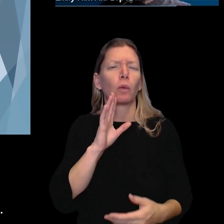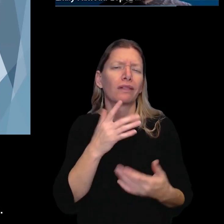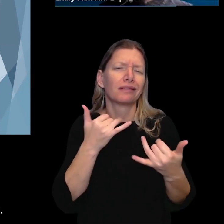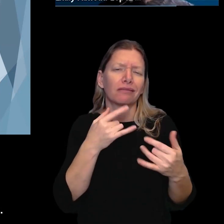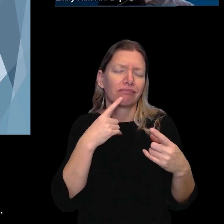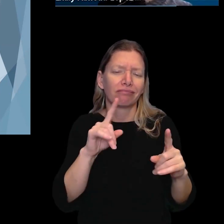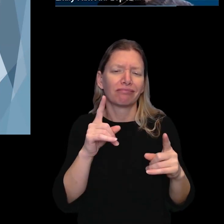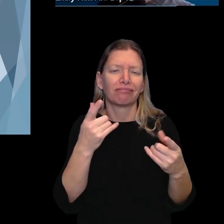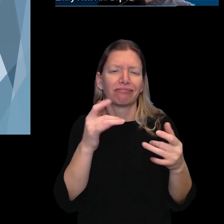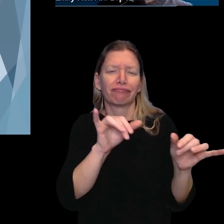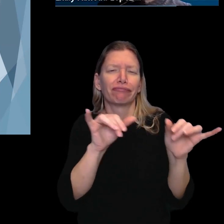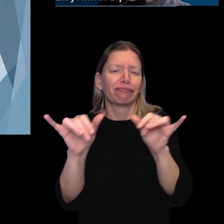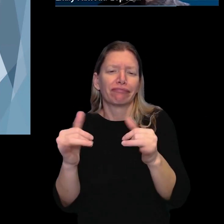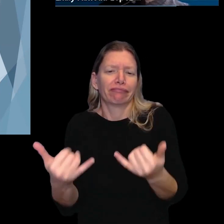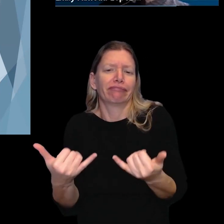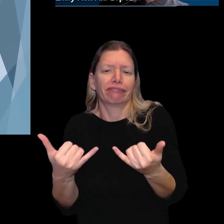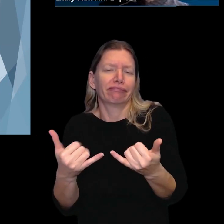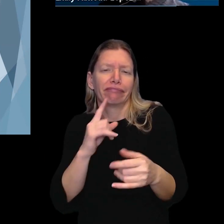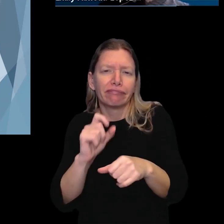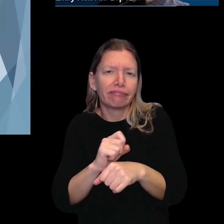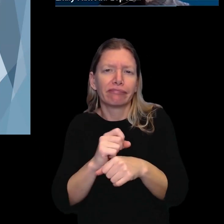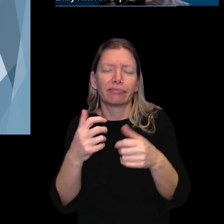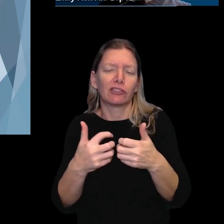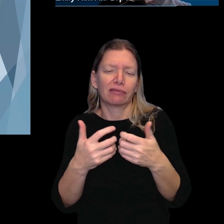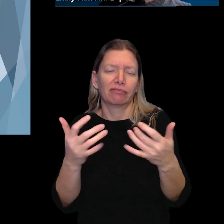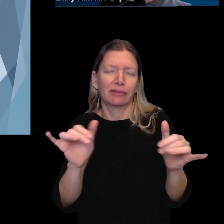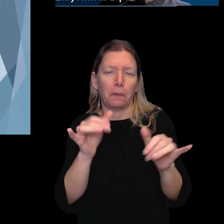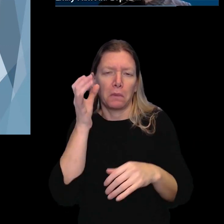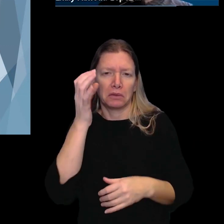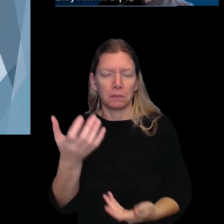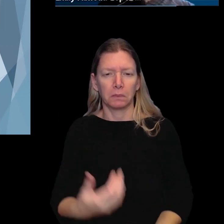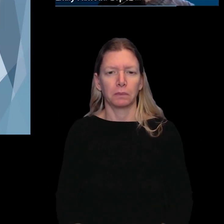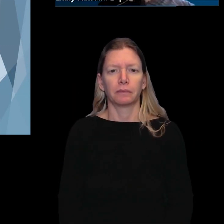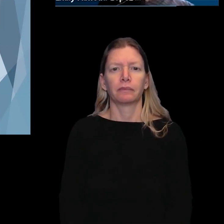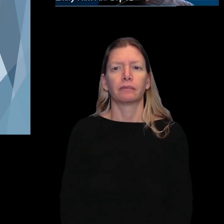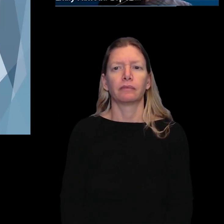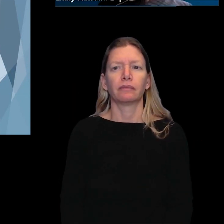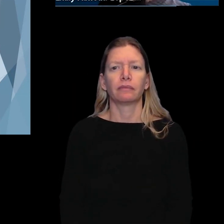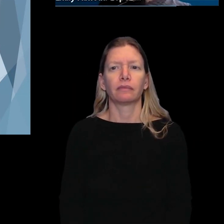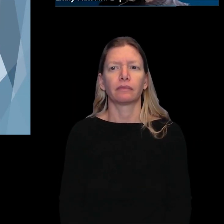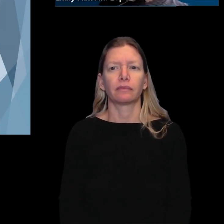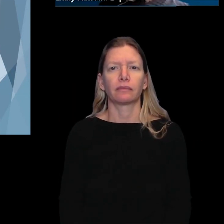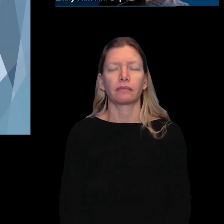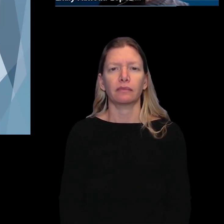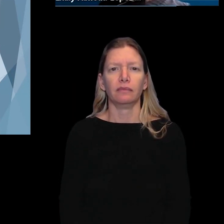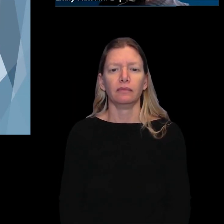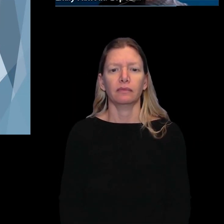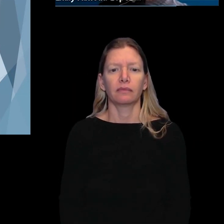we had. It still will work fine in terms of how to use the actual machine.